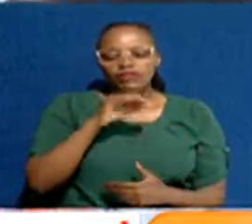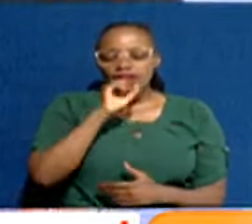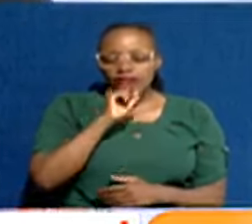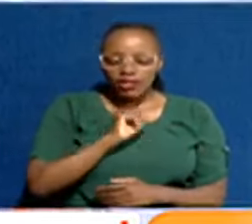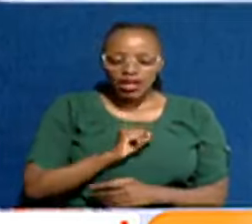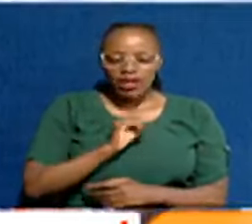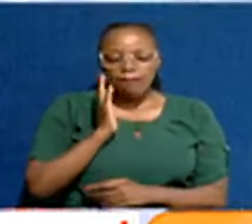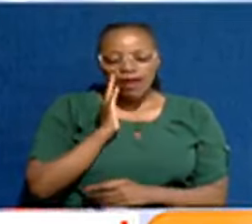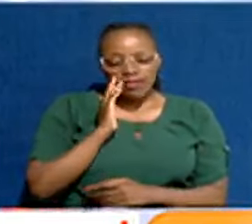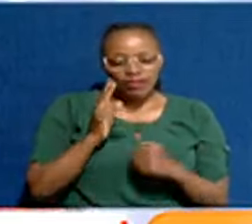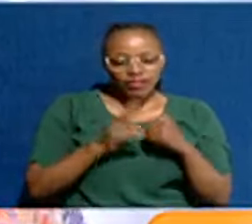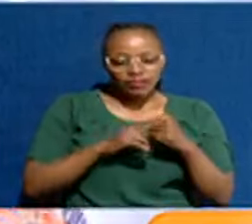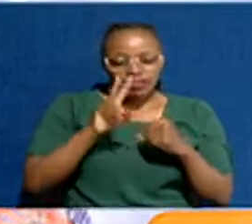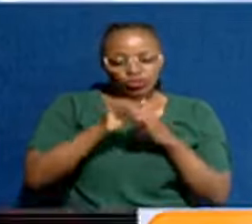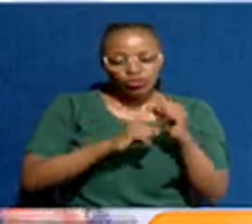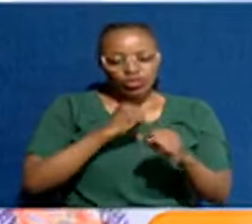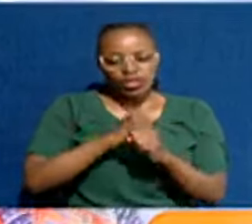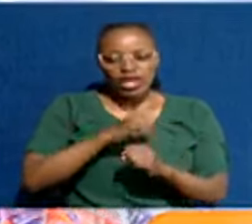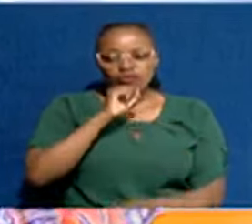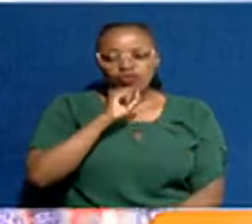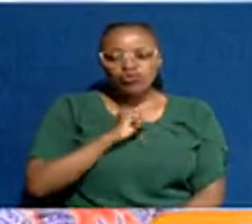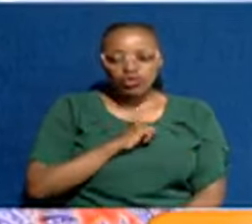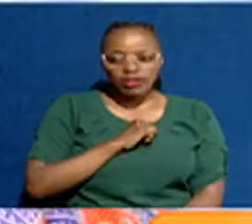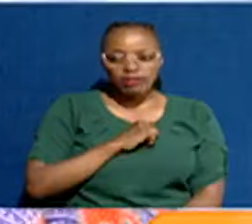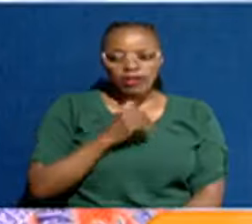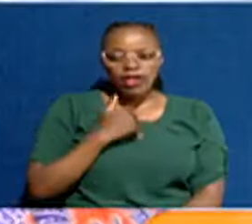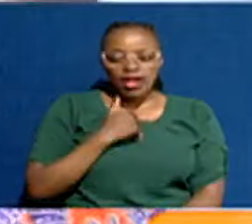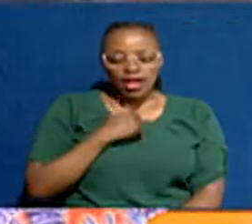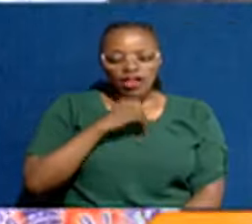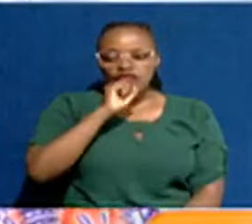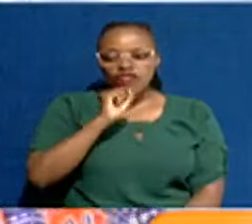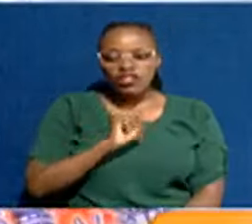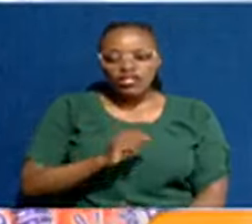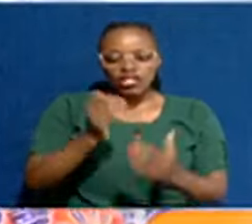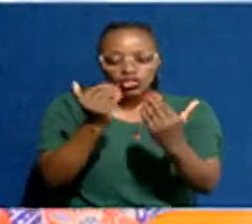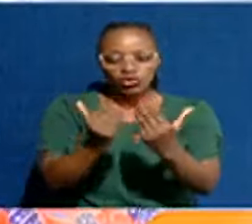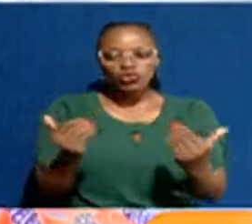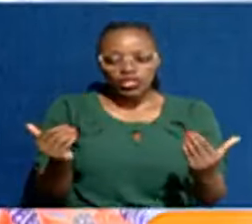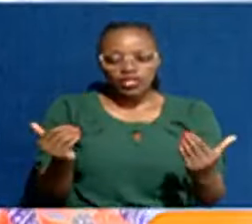sabini na mbili. Na nikola wajukuu.